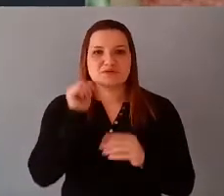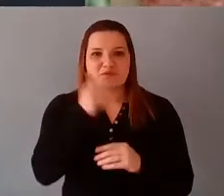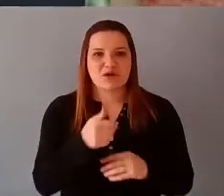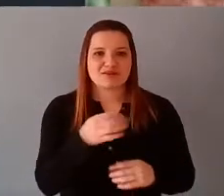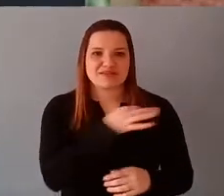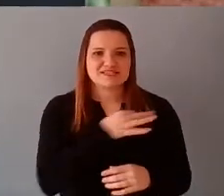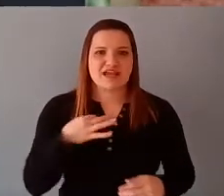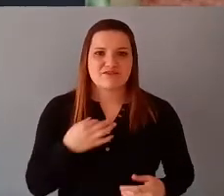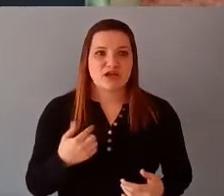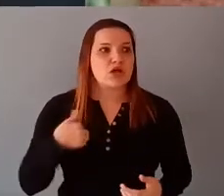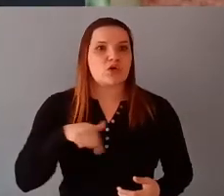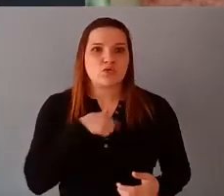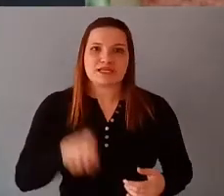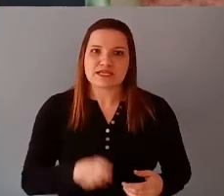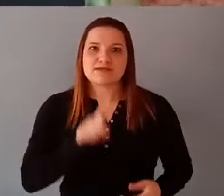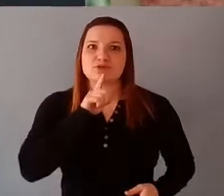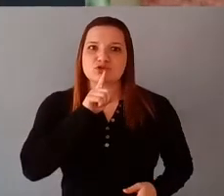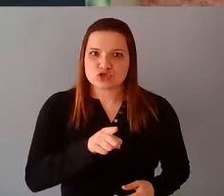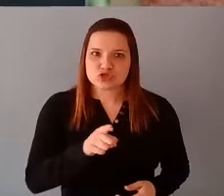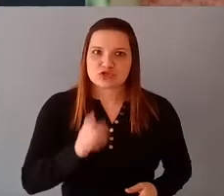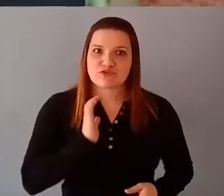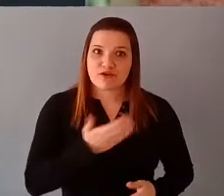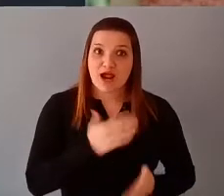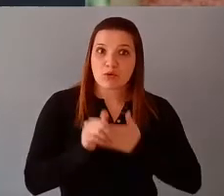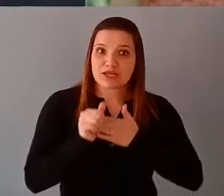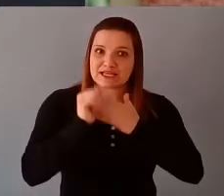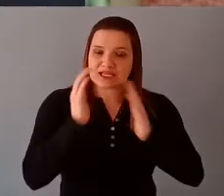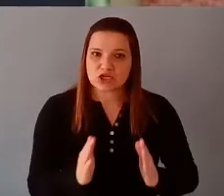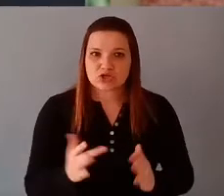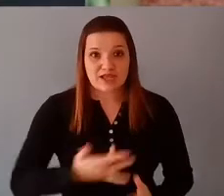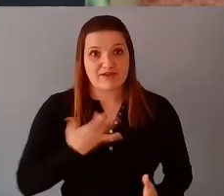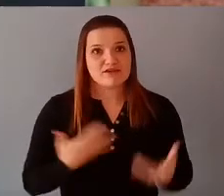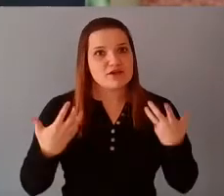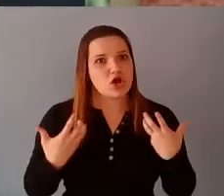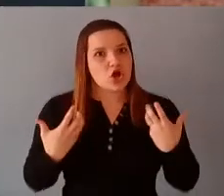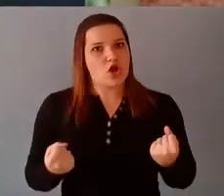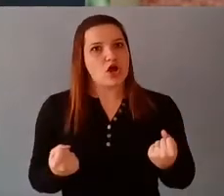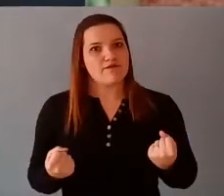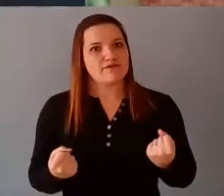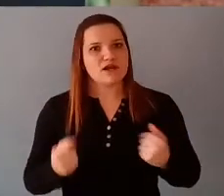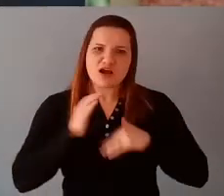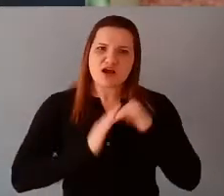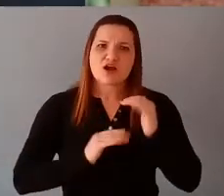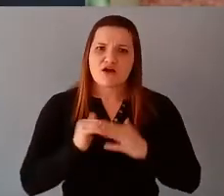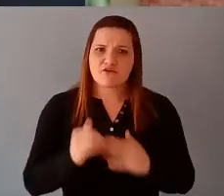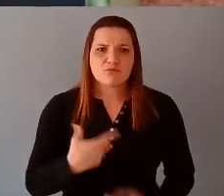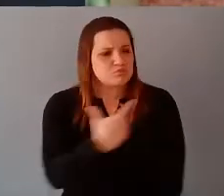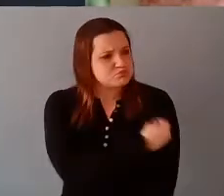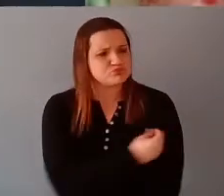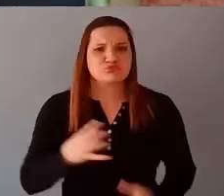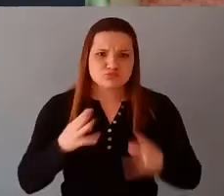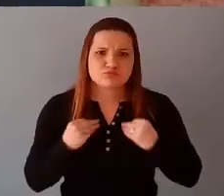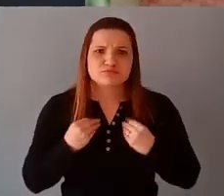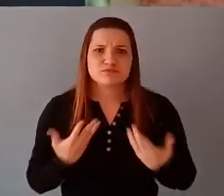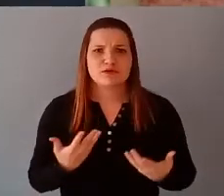like, we need assurance from our leaders that they feel confident and they're comfortable with this vaccine. So you are